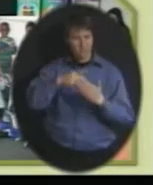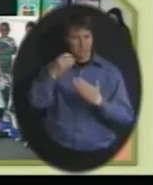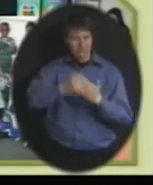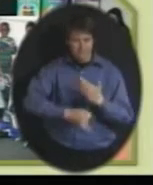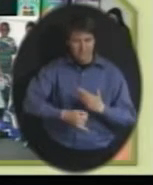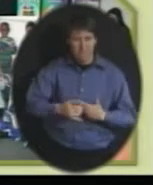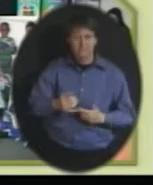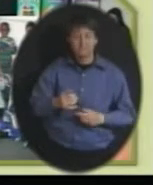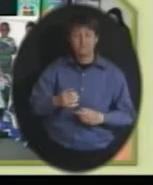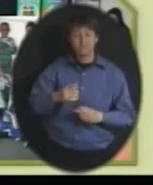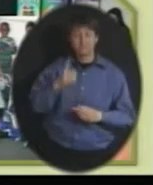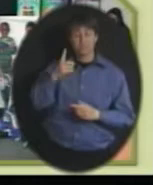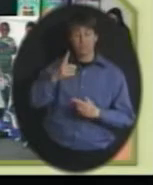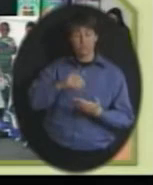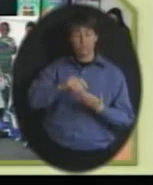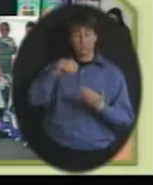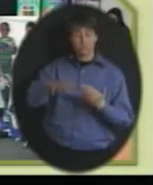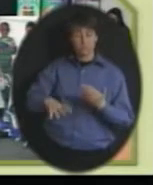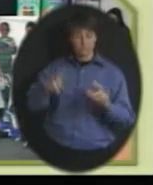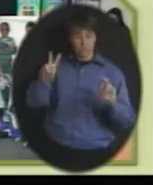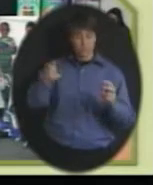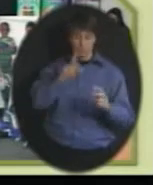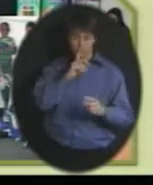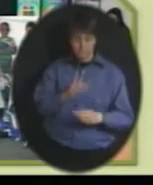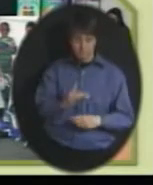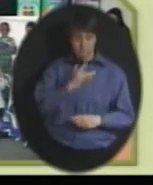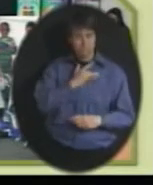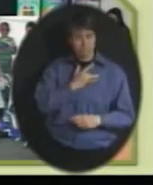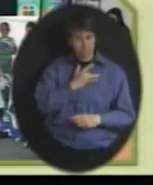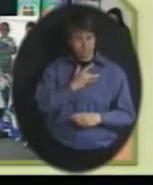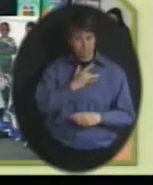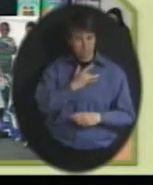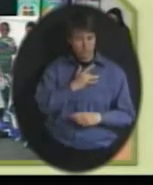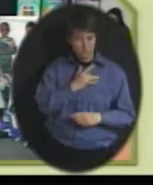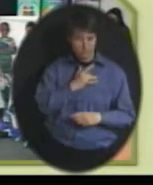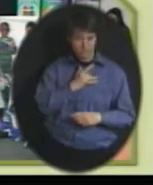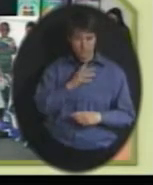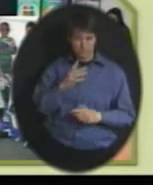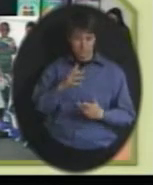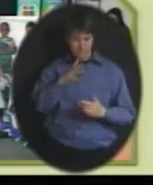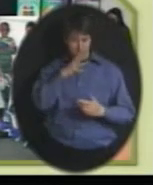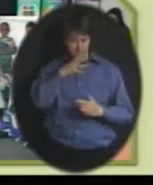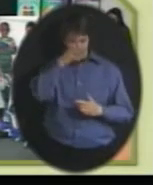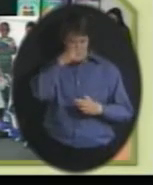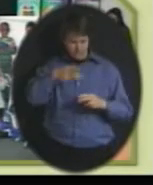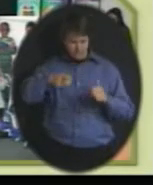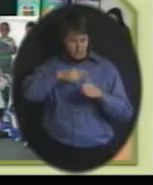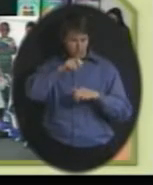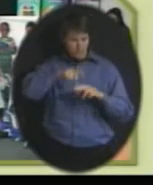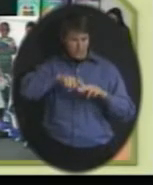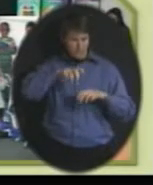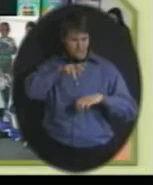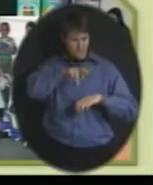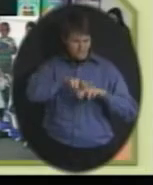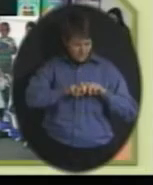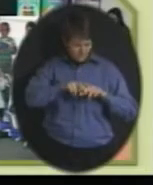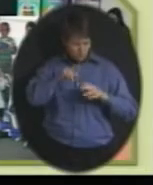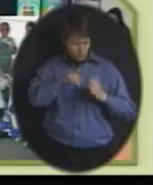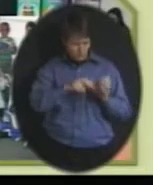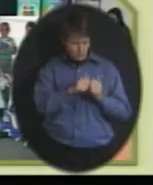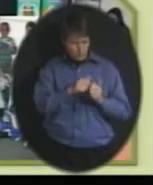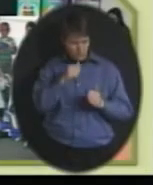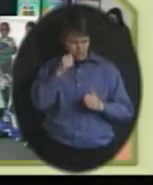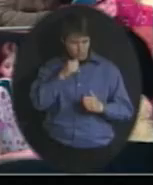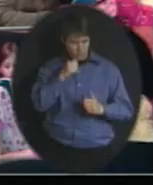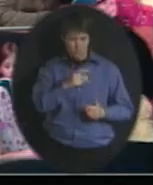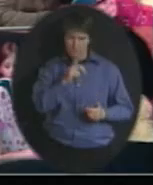project. One of the student quotes that really touched my heart was that her parents, this was the first time they had sat down and read with her. And I thought that was pretty